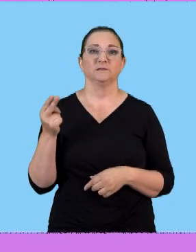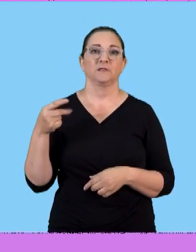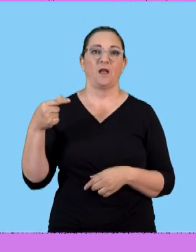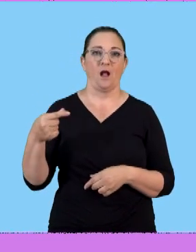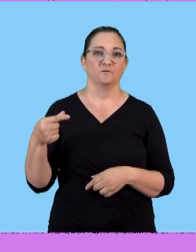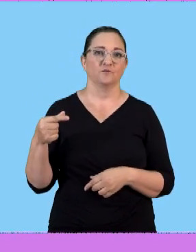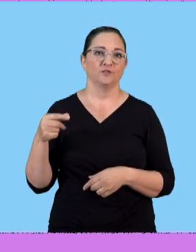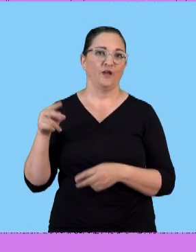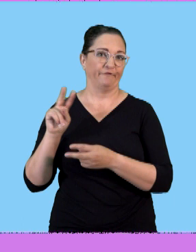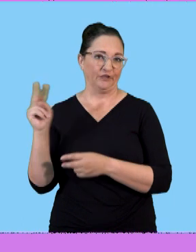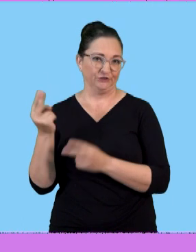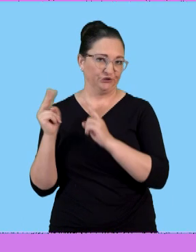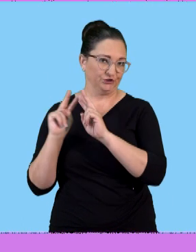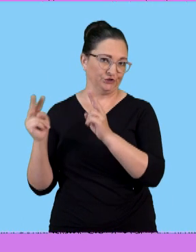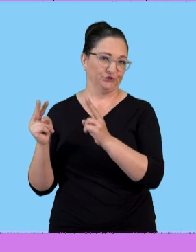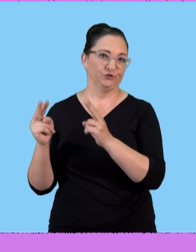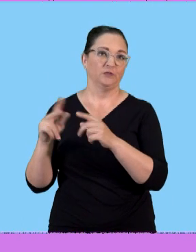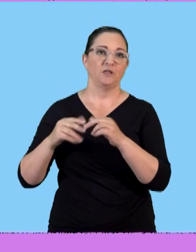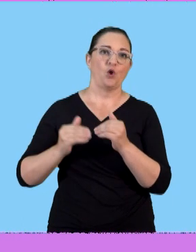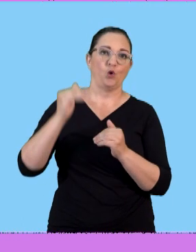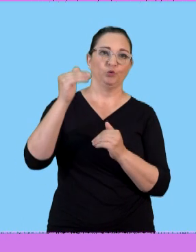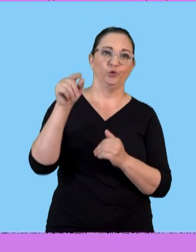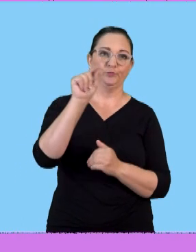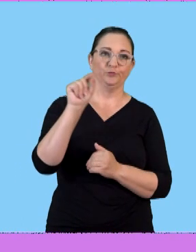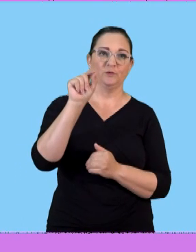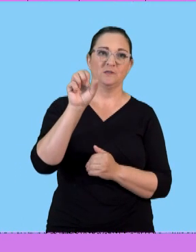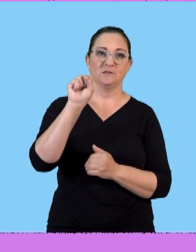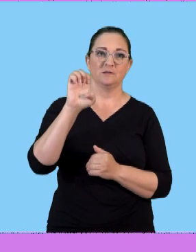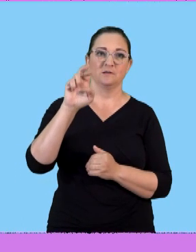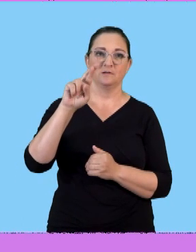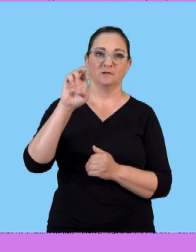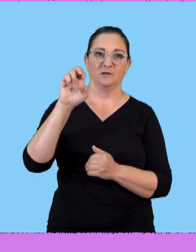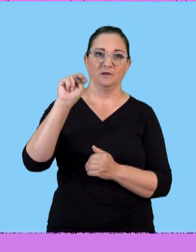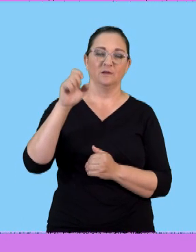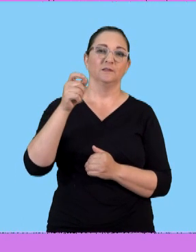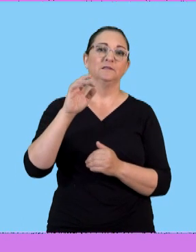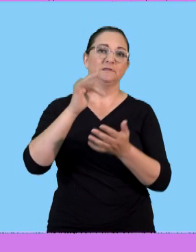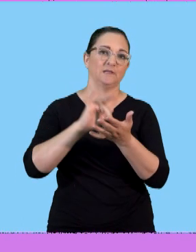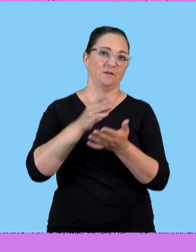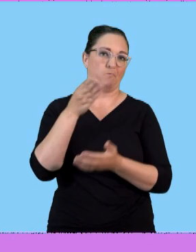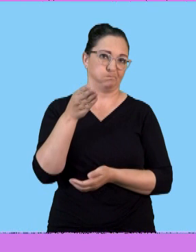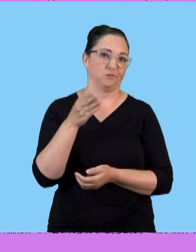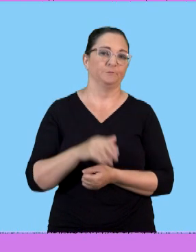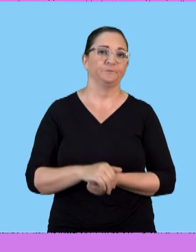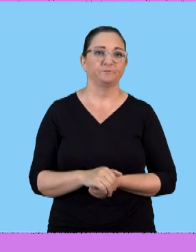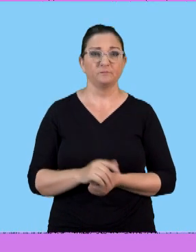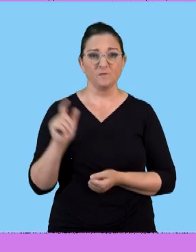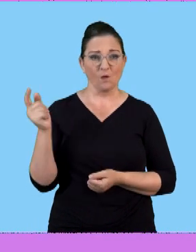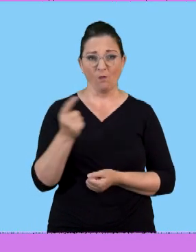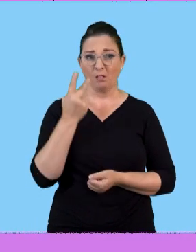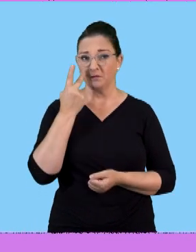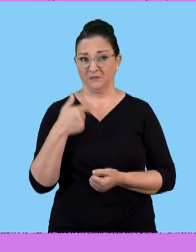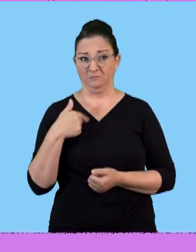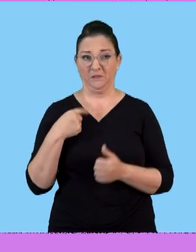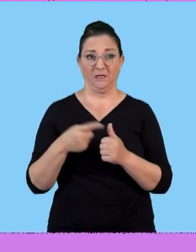Shopping Center. And then right here on top, I also see Serene Center. Okay, so all in all, I